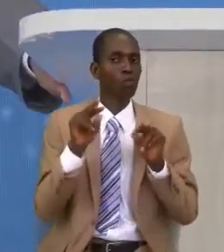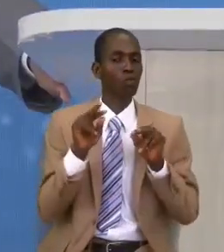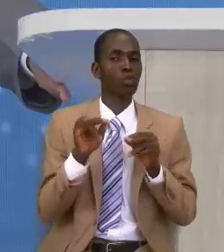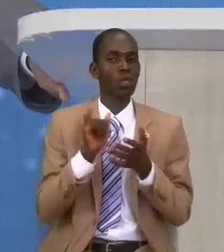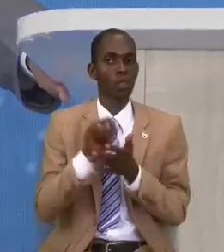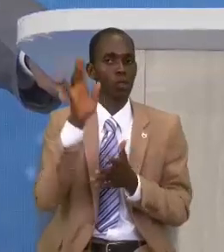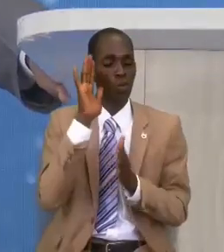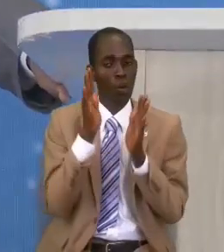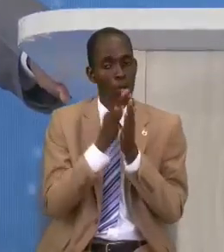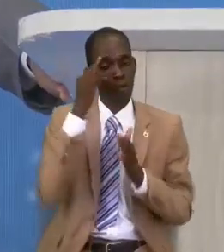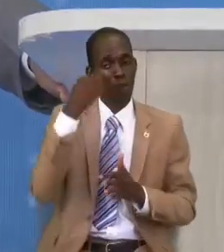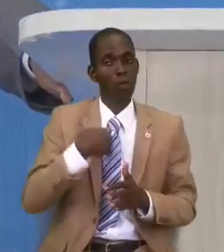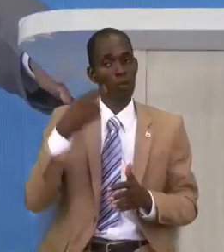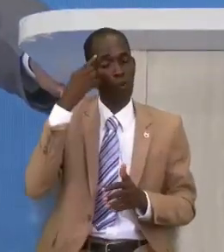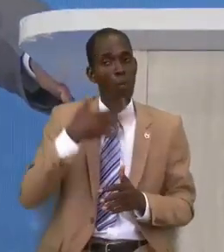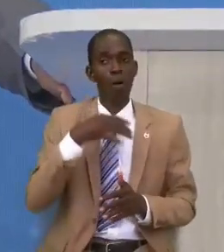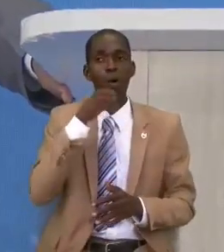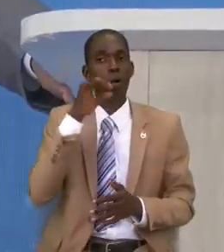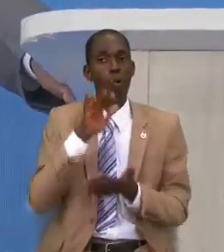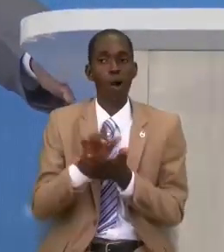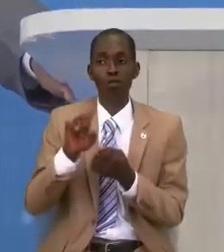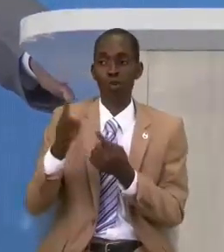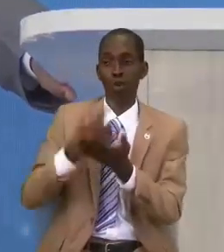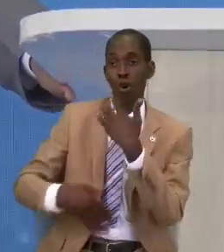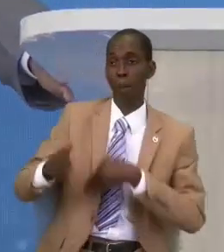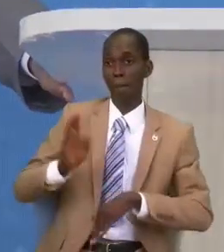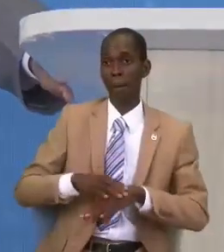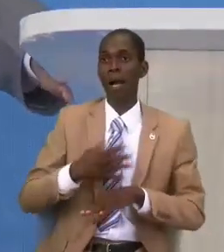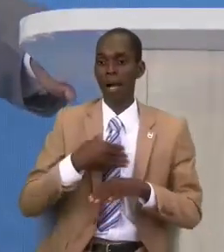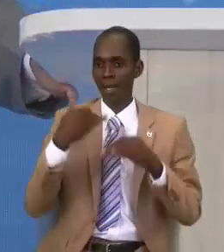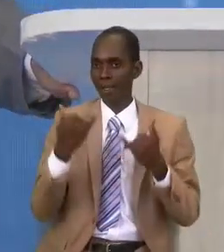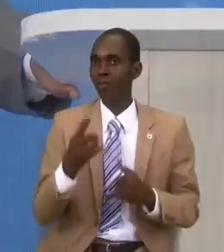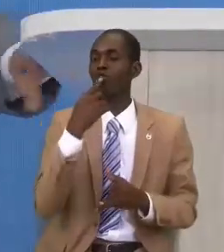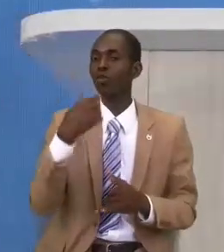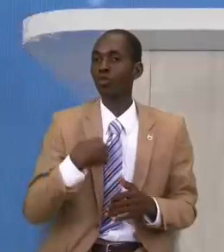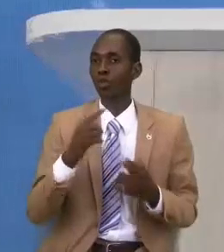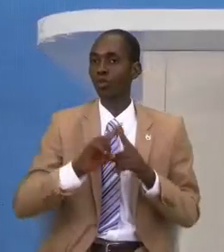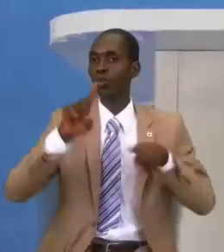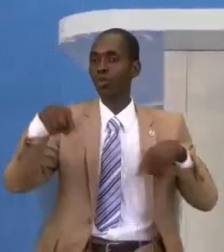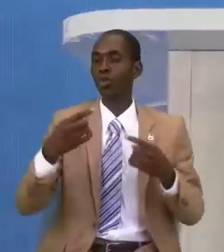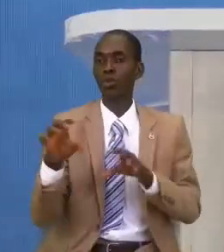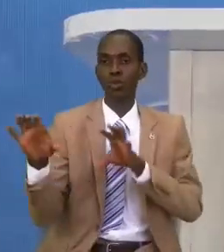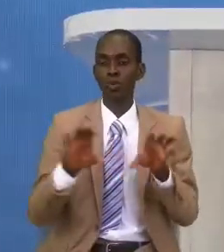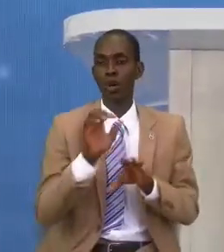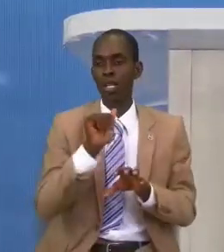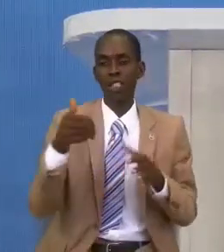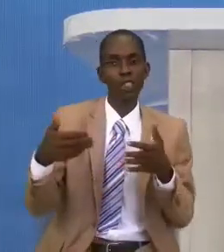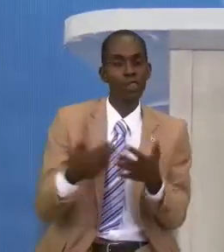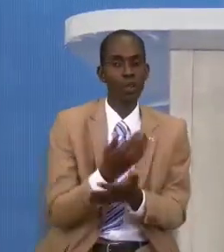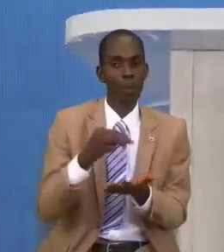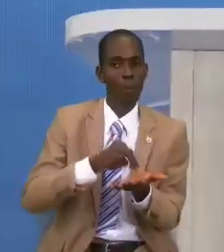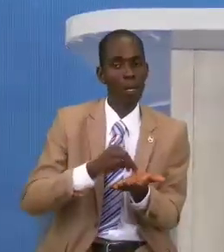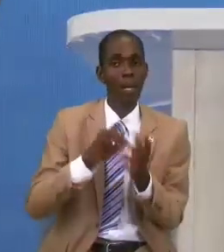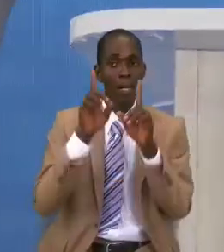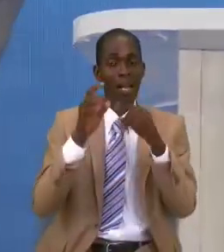and now you told me to go and do a new medical test after your prayer. I did, and I had the